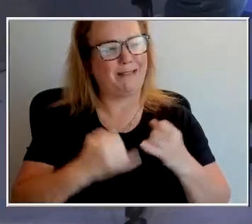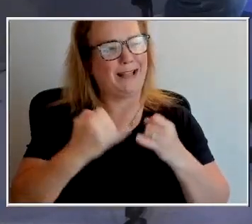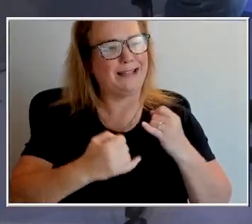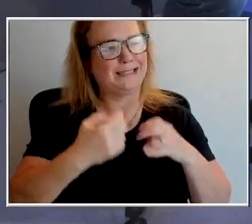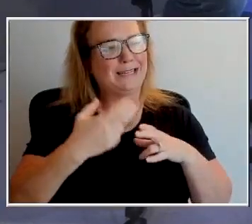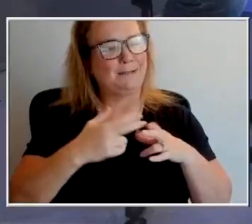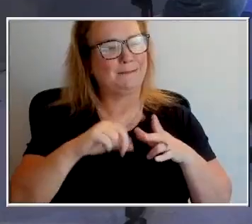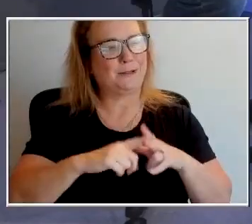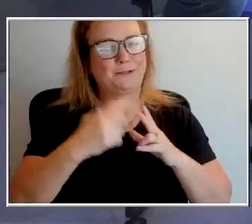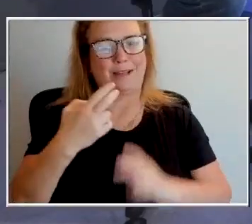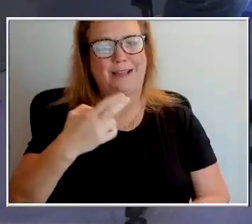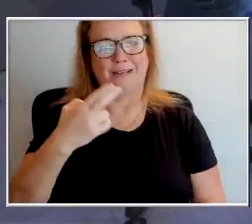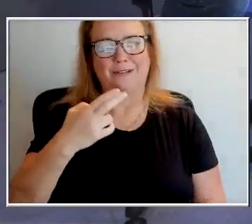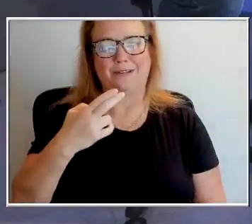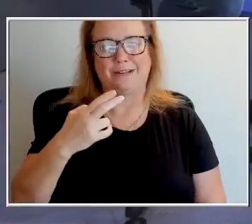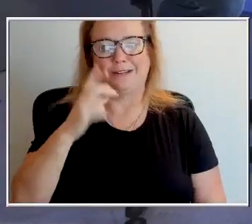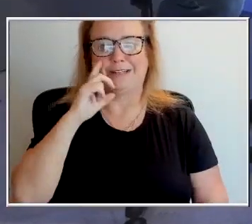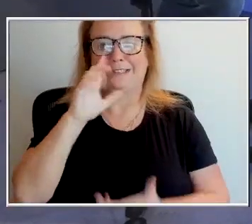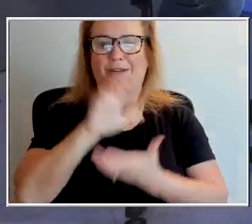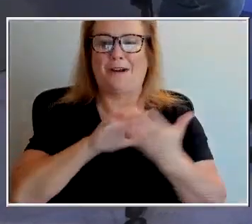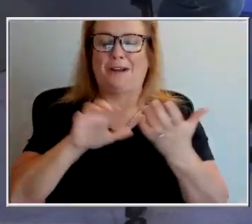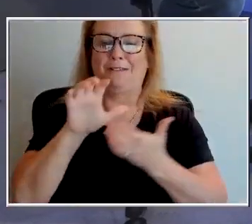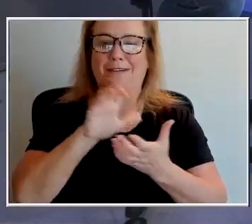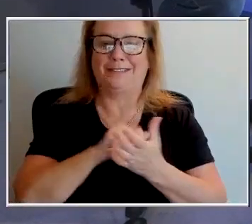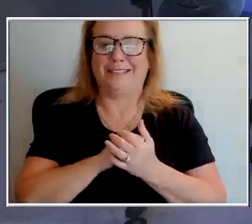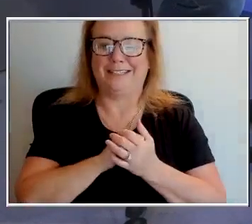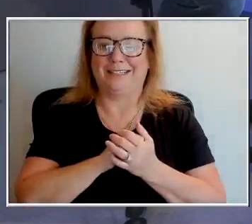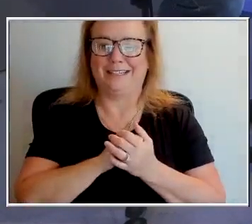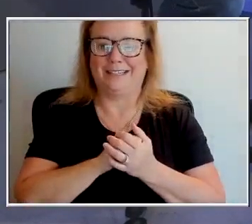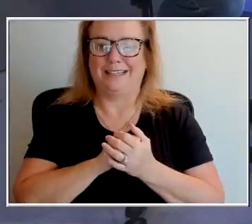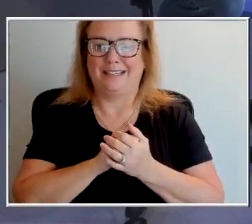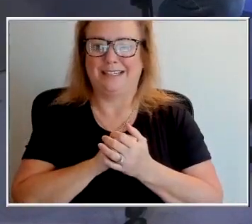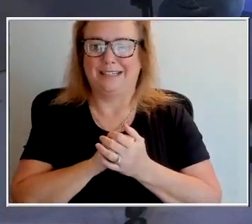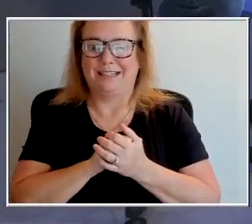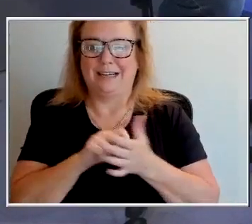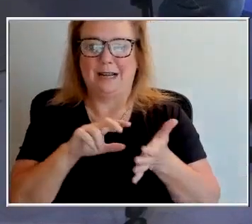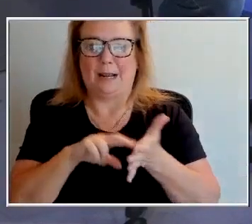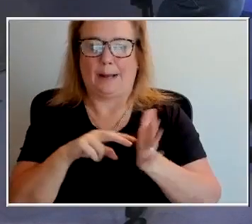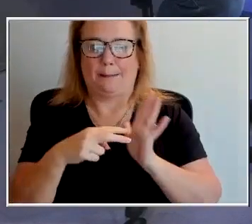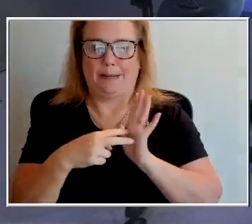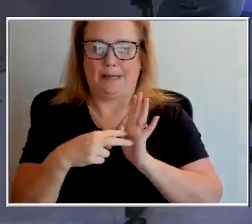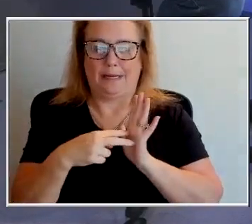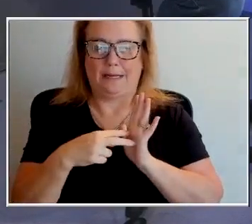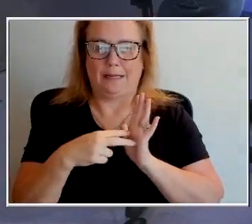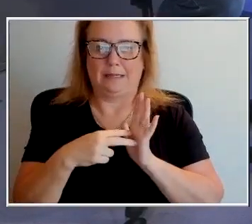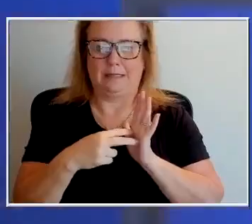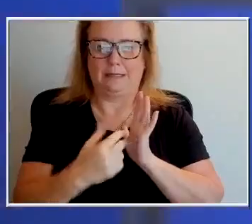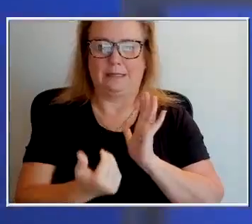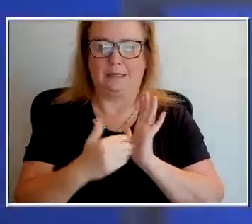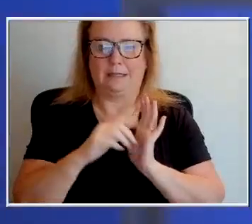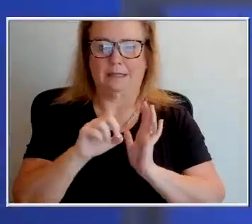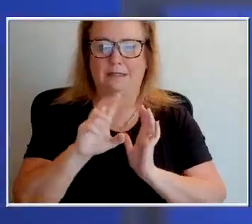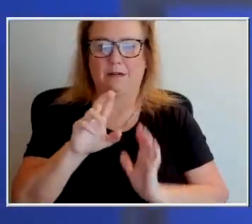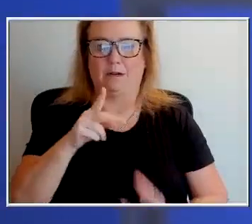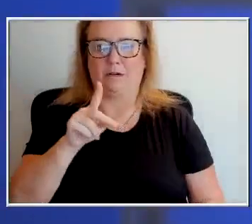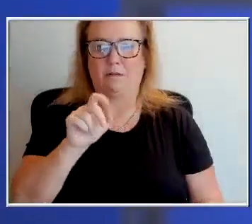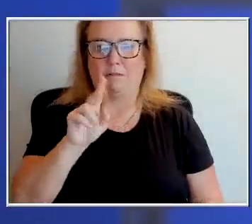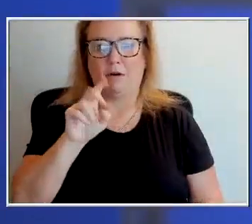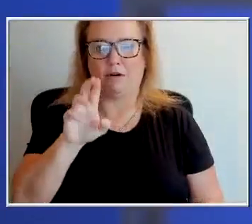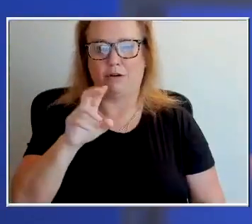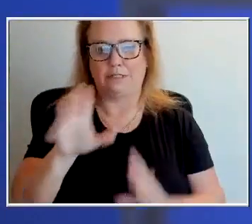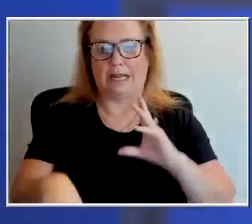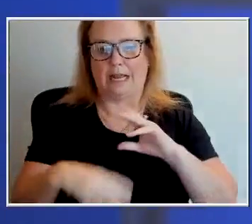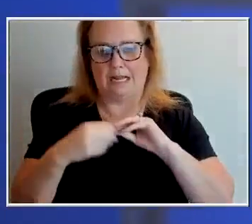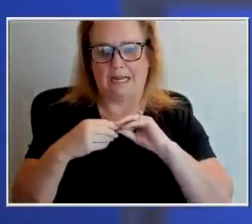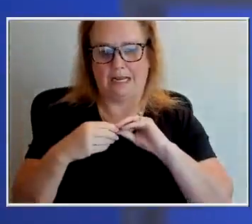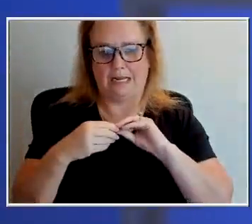know, that's very confusing. Yeah, okay. Yeah, so I mean, just echoing what Dr. Parker said, and then adding in